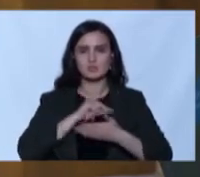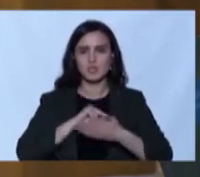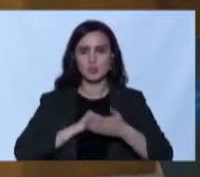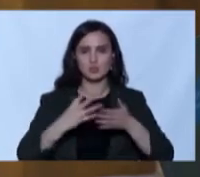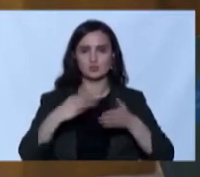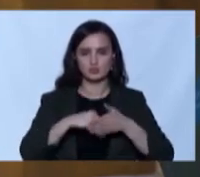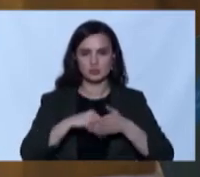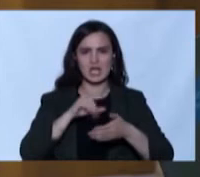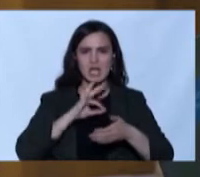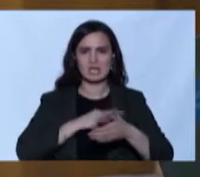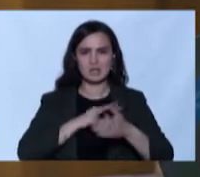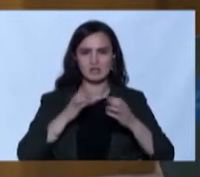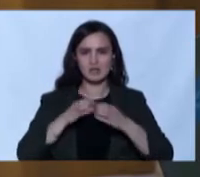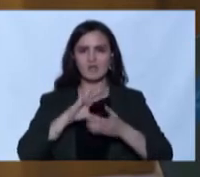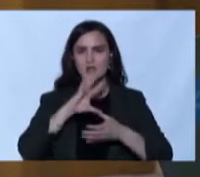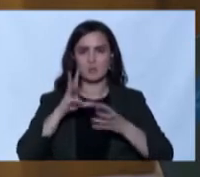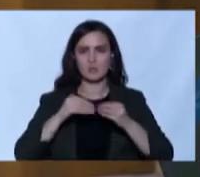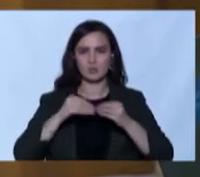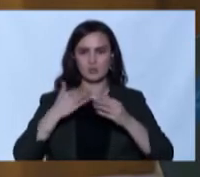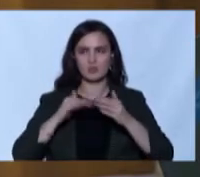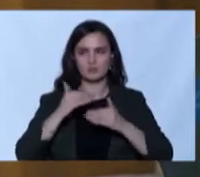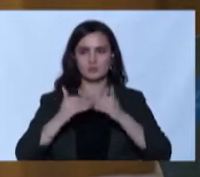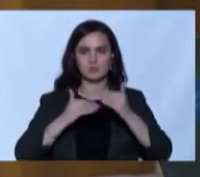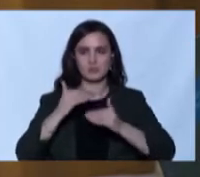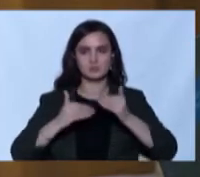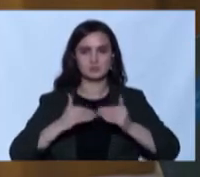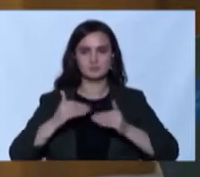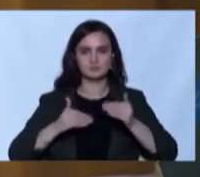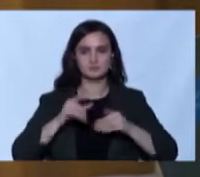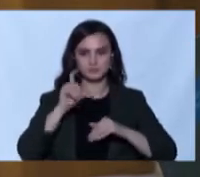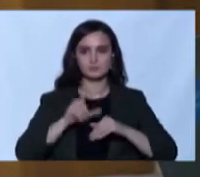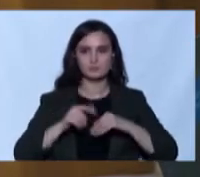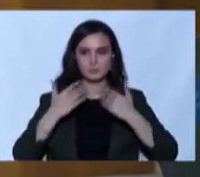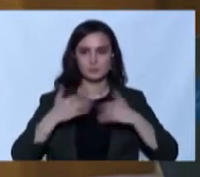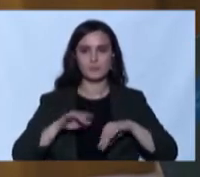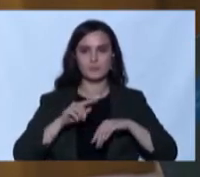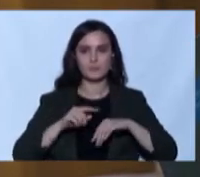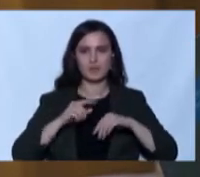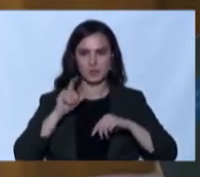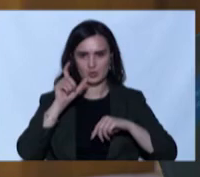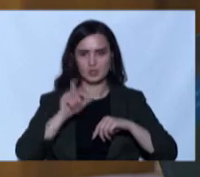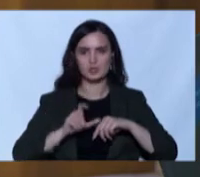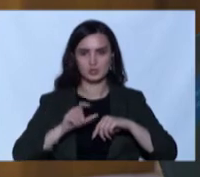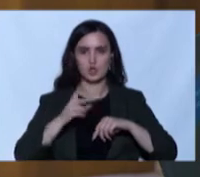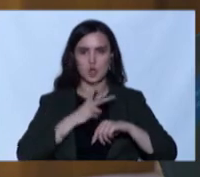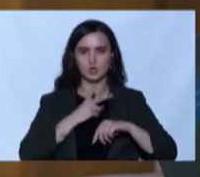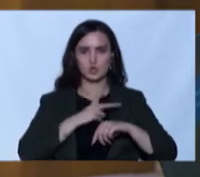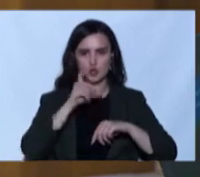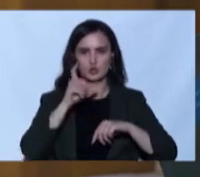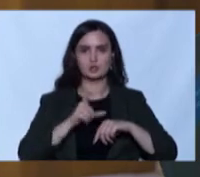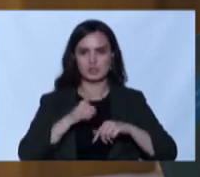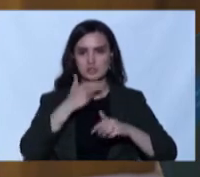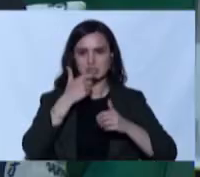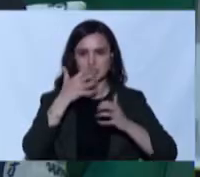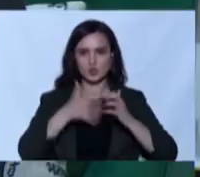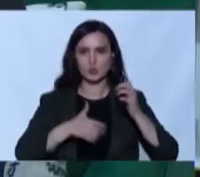estate agents, and he's got all sorts of things going on. He's a representative of an energetic sort of Londoner, middle class